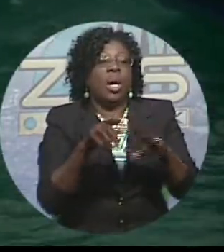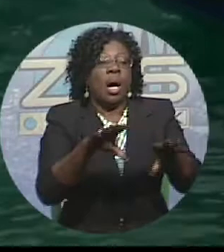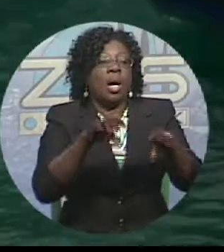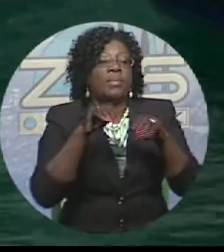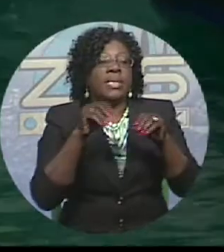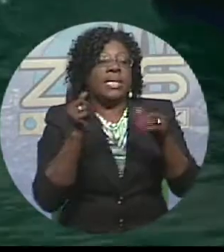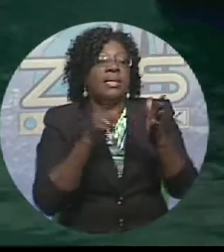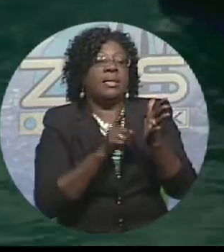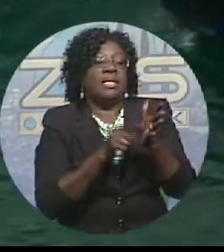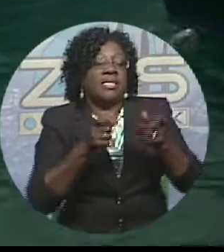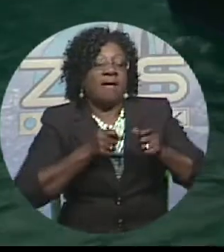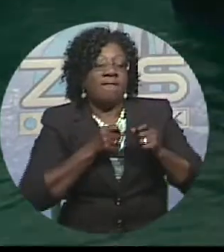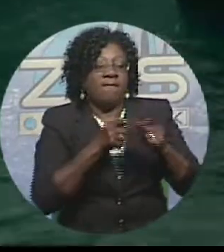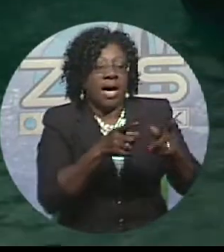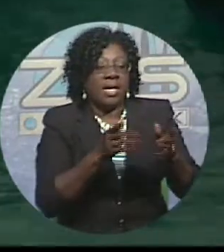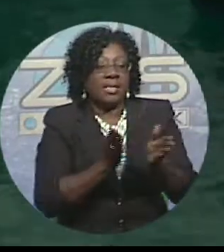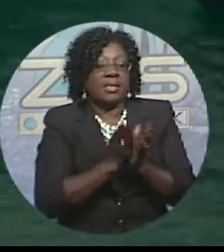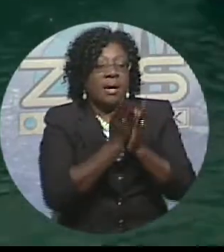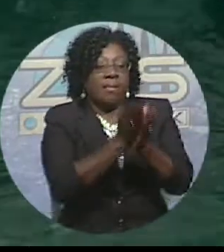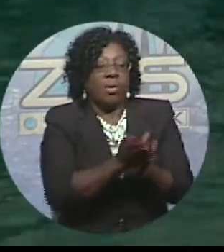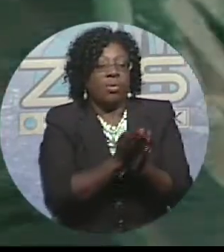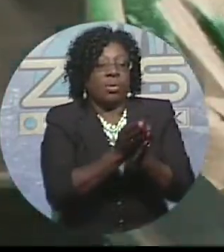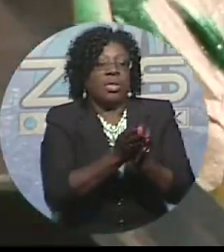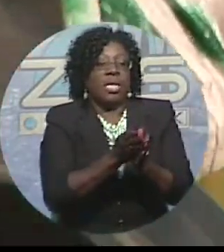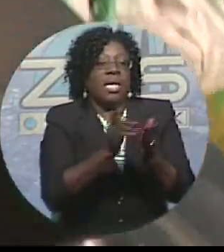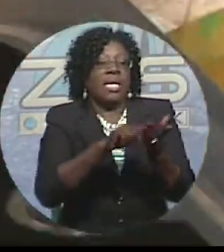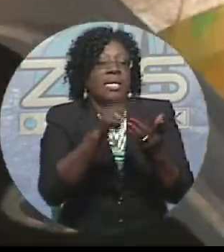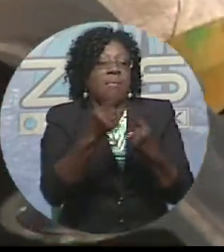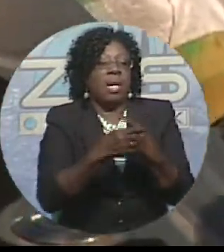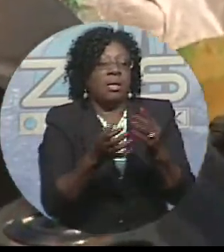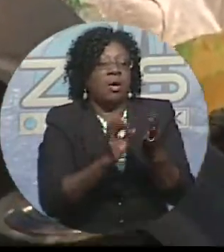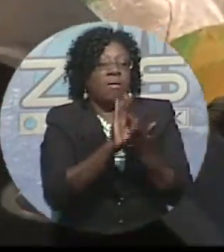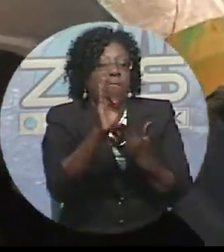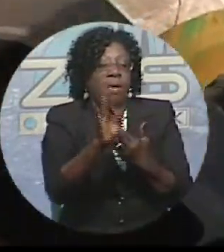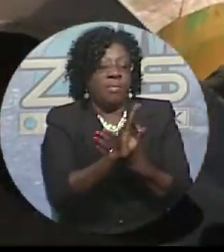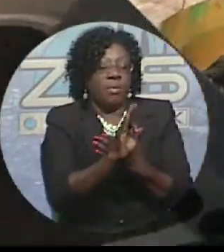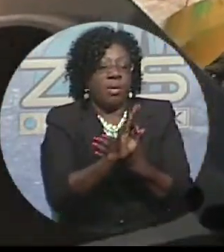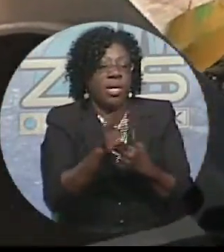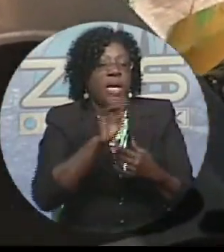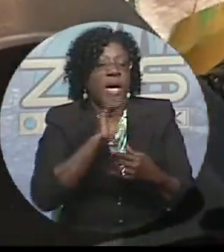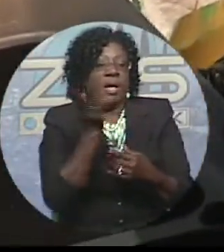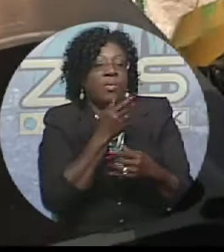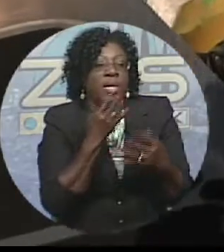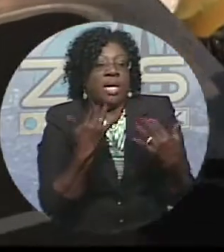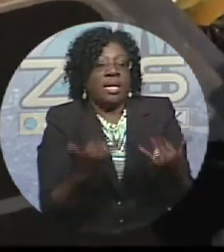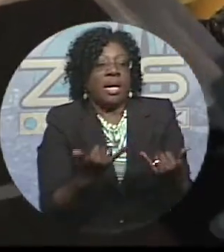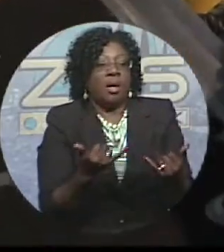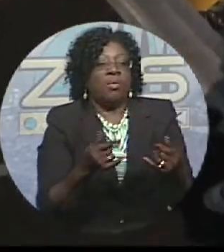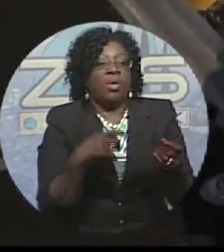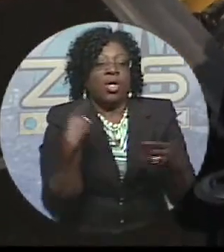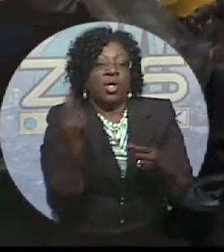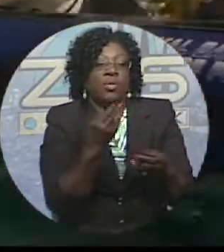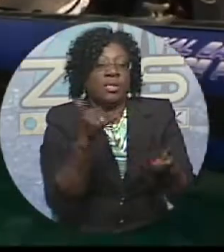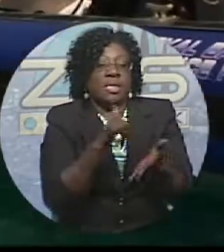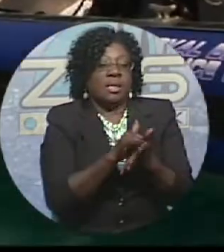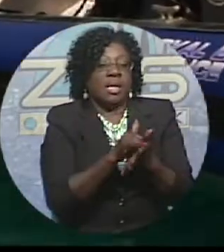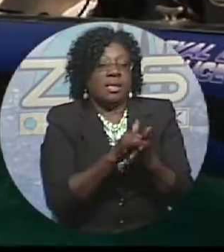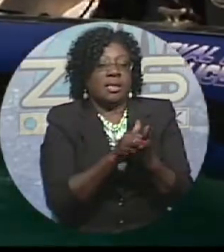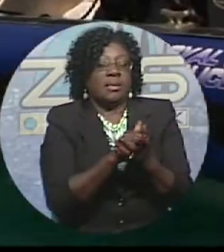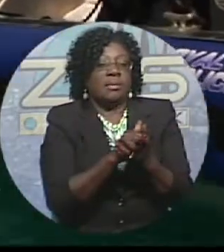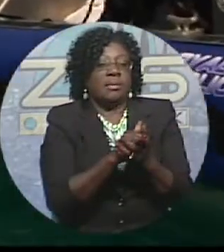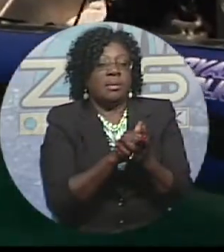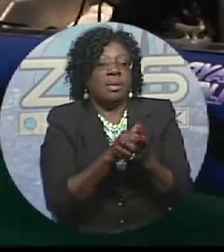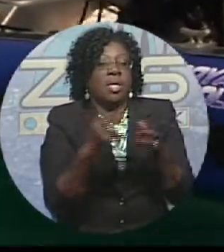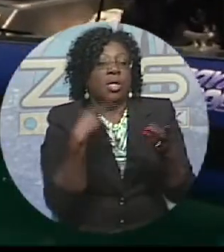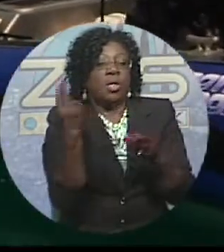this during the month of February. And we are now obviously already fully engaging this much-needed resource. There's been a number